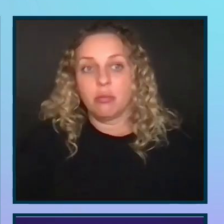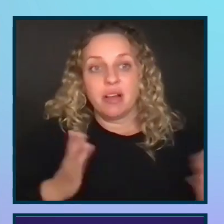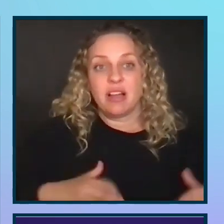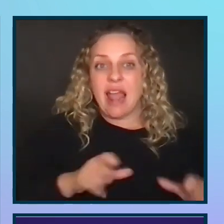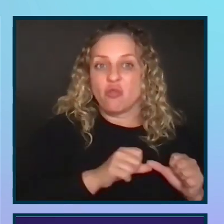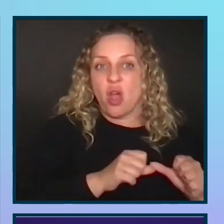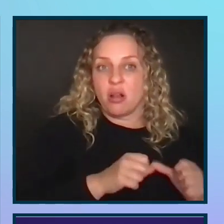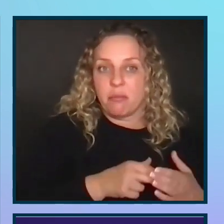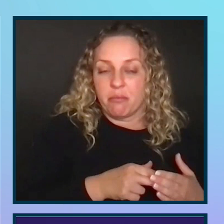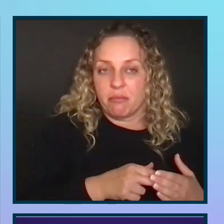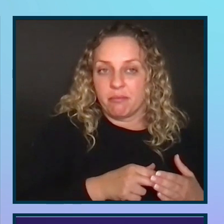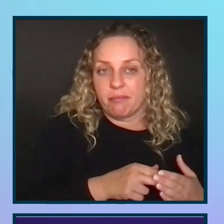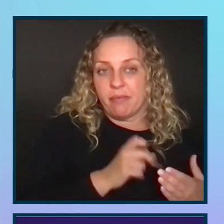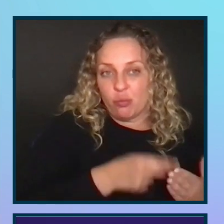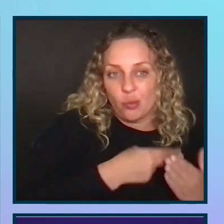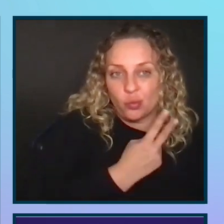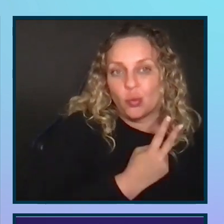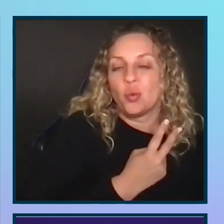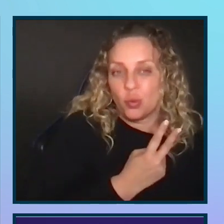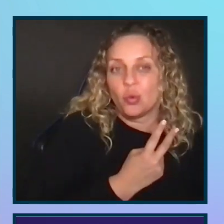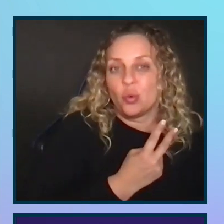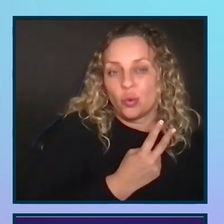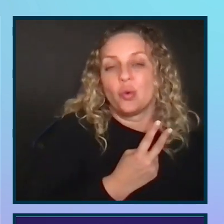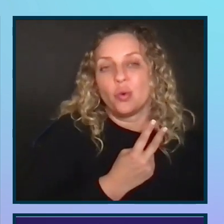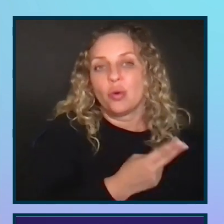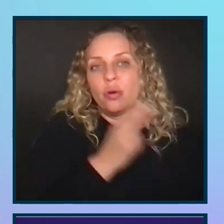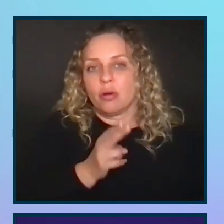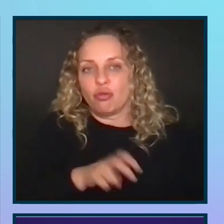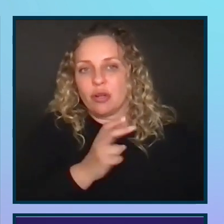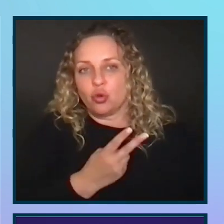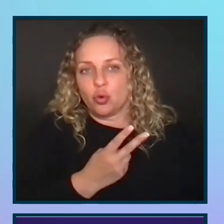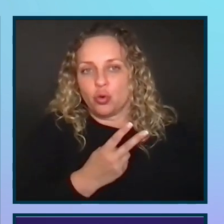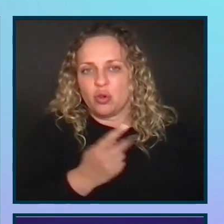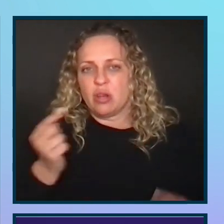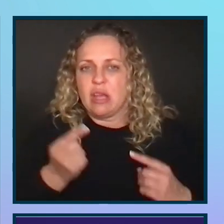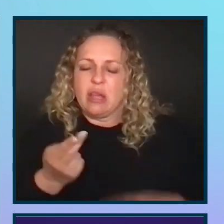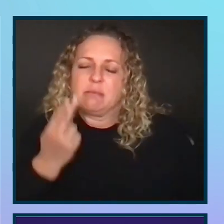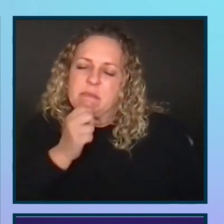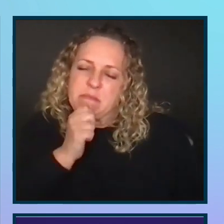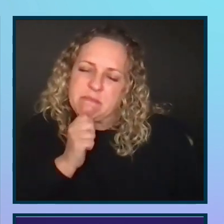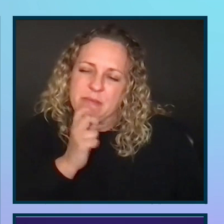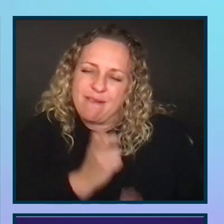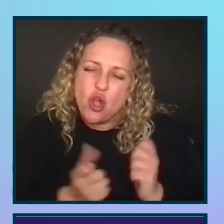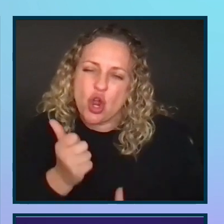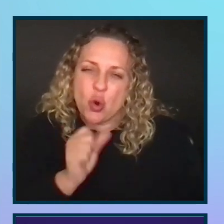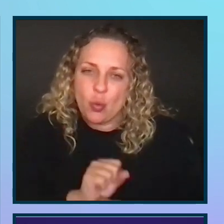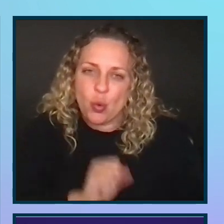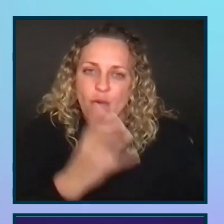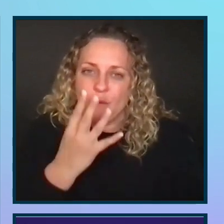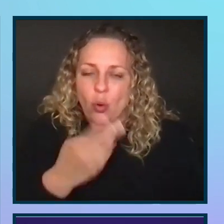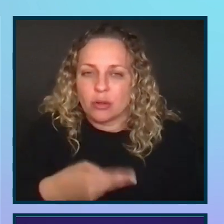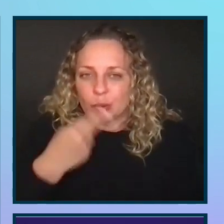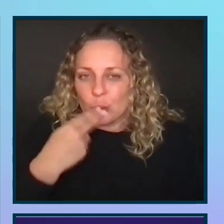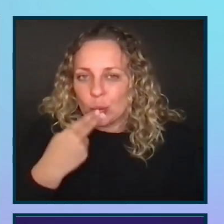2 spoons. Transit, another 2 spoons. They're dealing with a high pain day, so everything is a little bit harder. Work, 4 spoons because